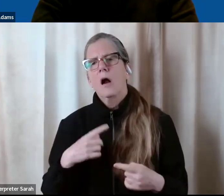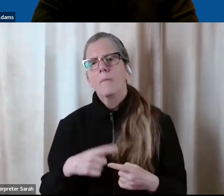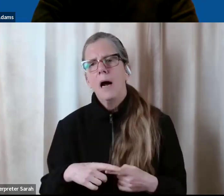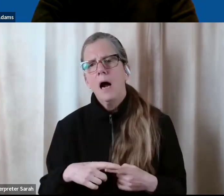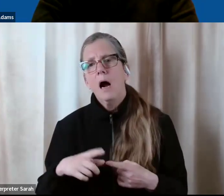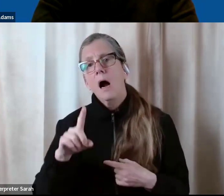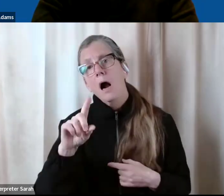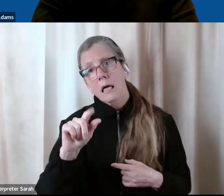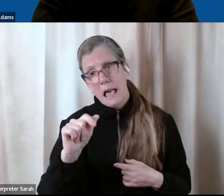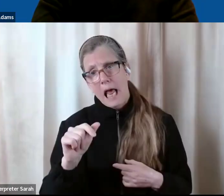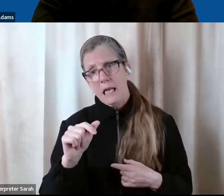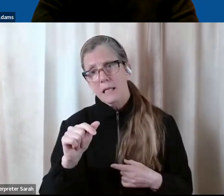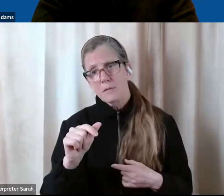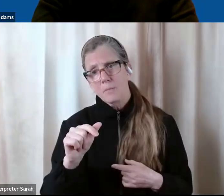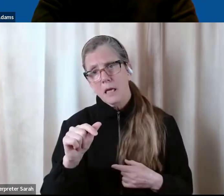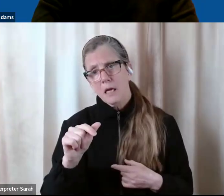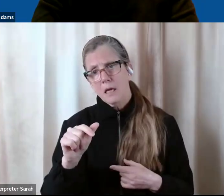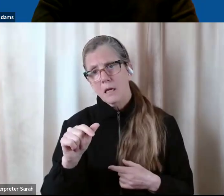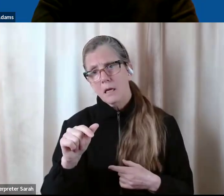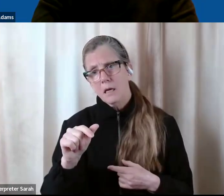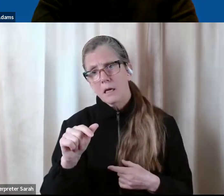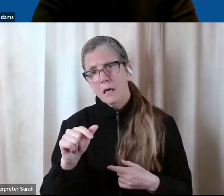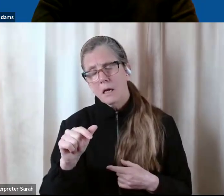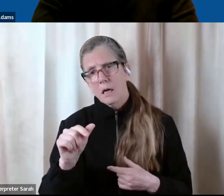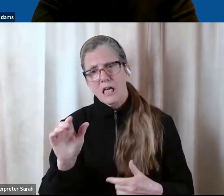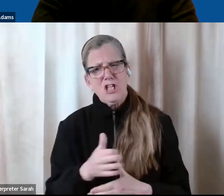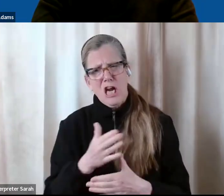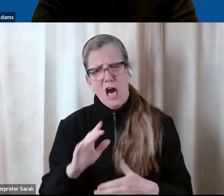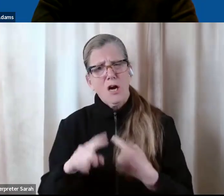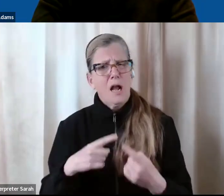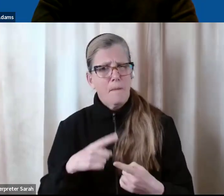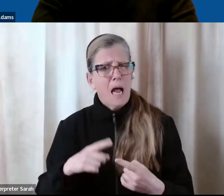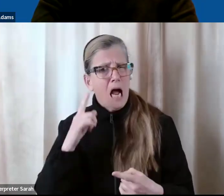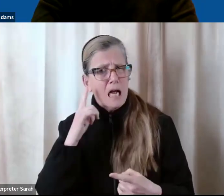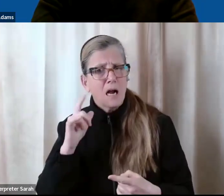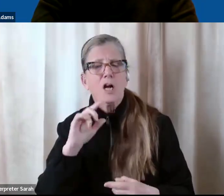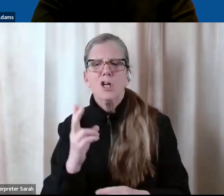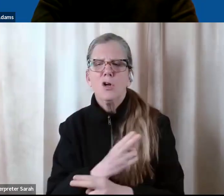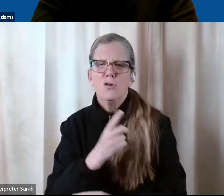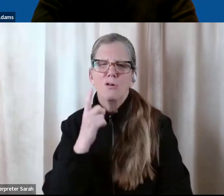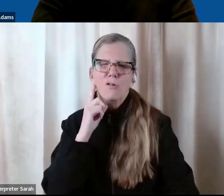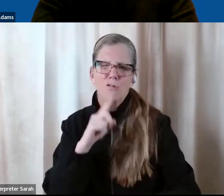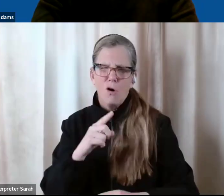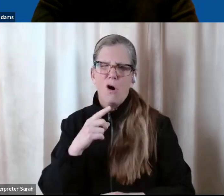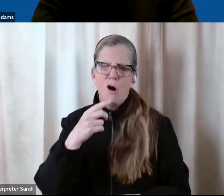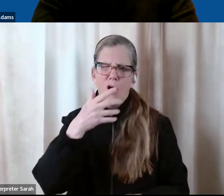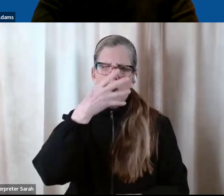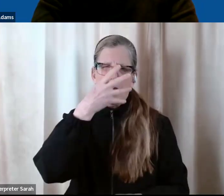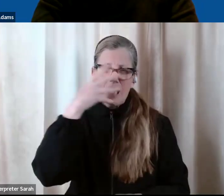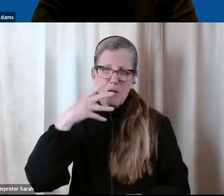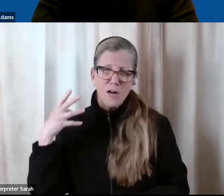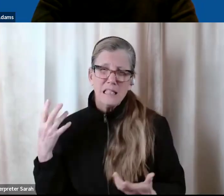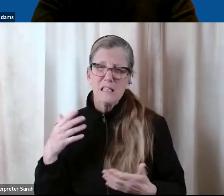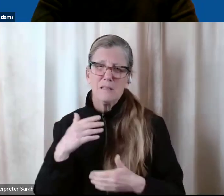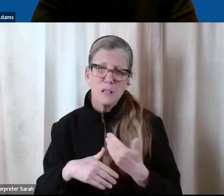that is being shared of Californians being used for immigration type